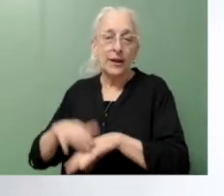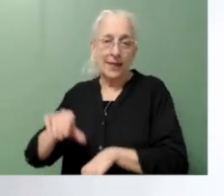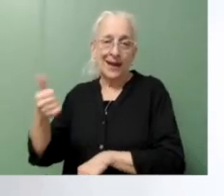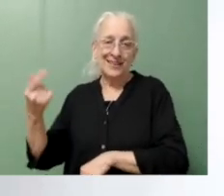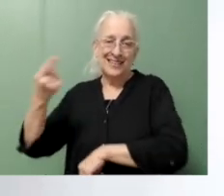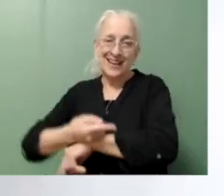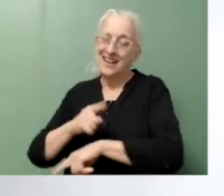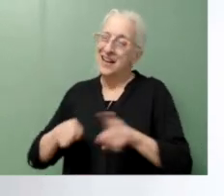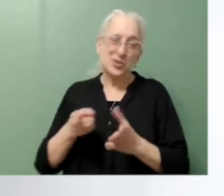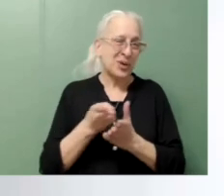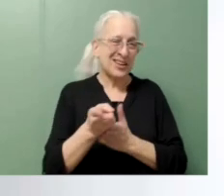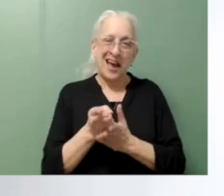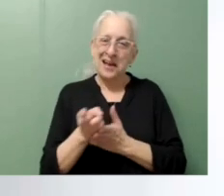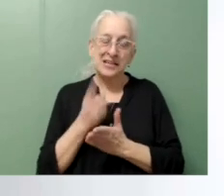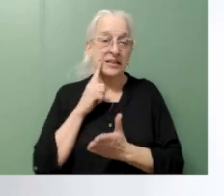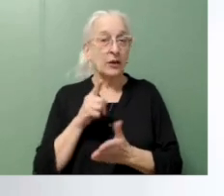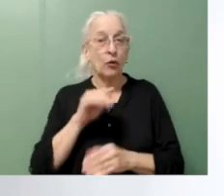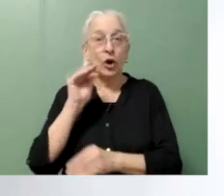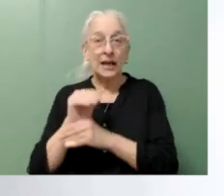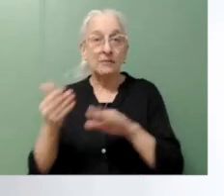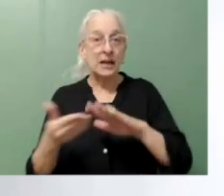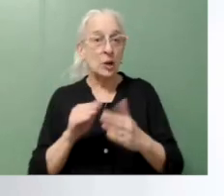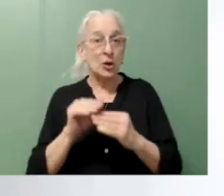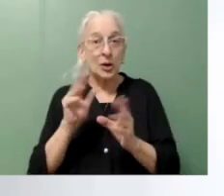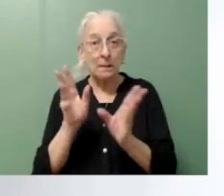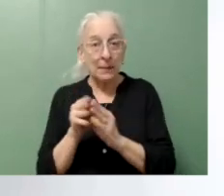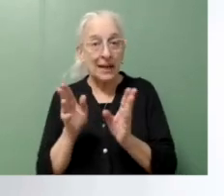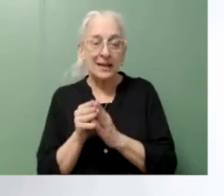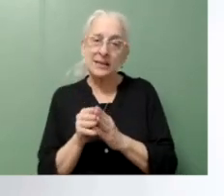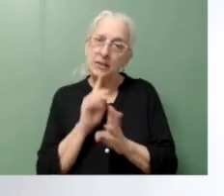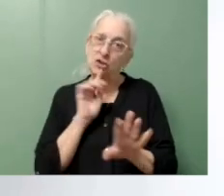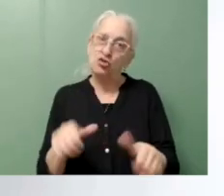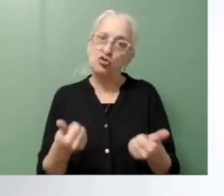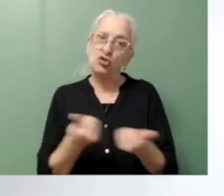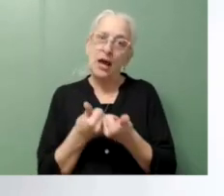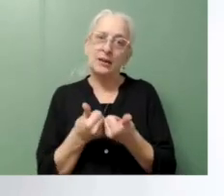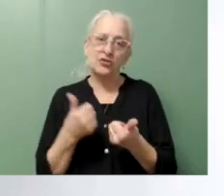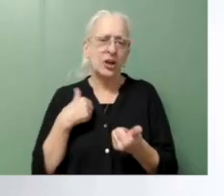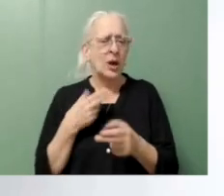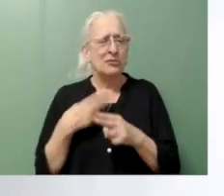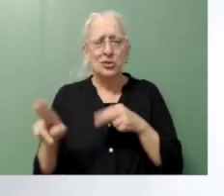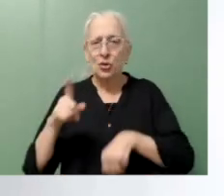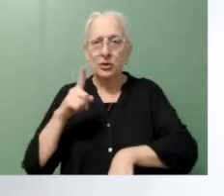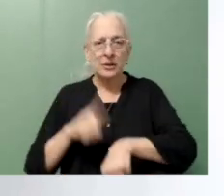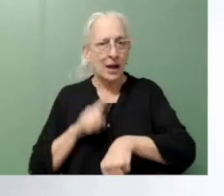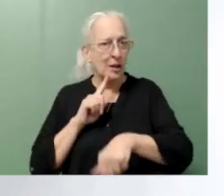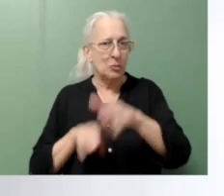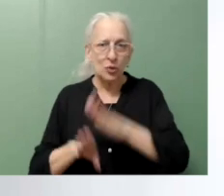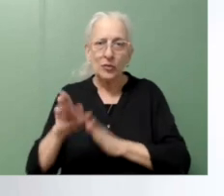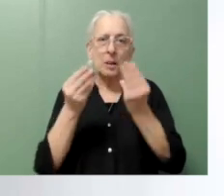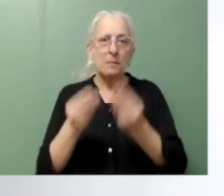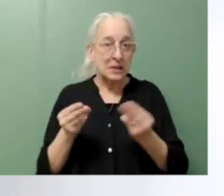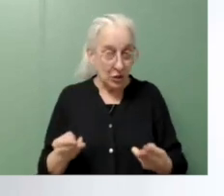evening community meetings, it's challenging because of the short turnaround time we have to develop materials and get them